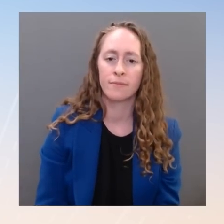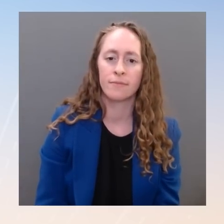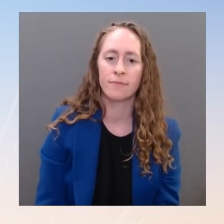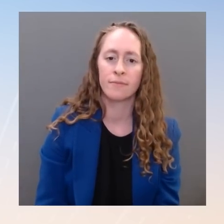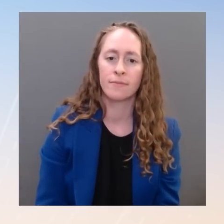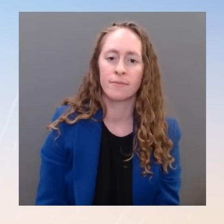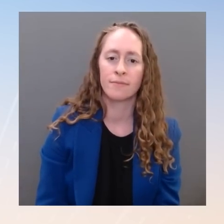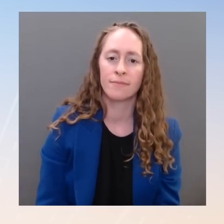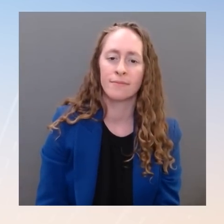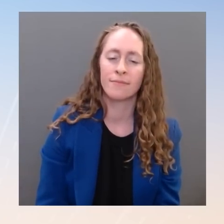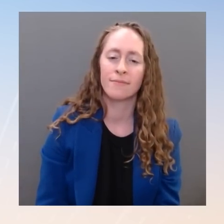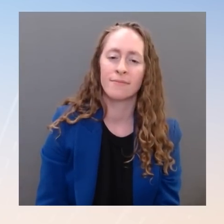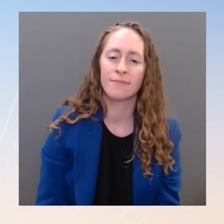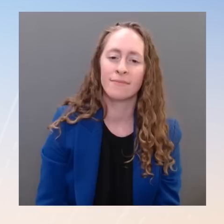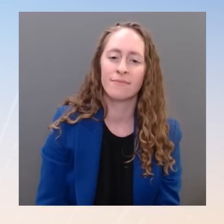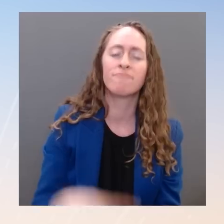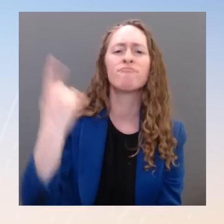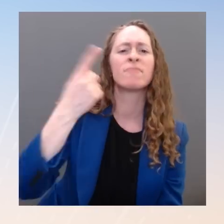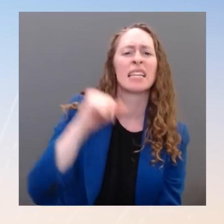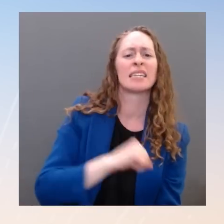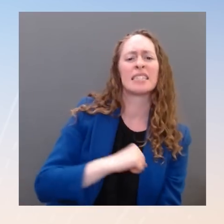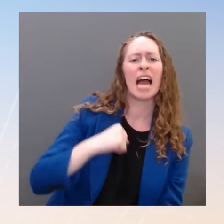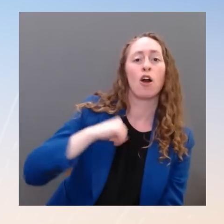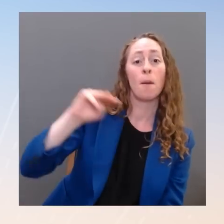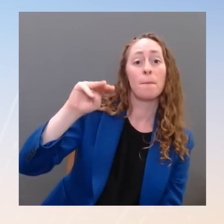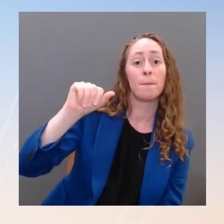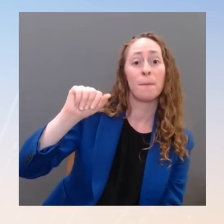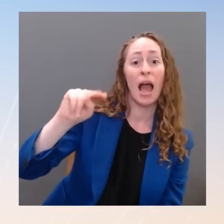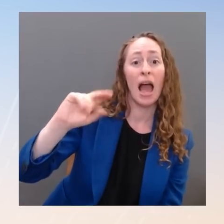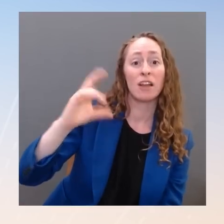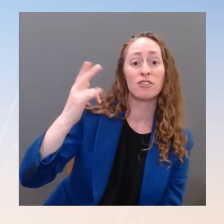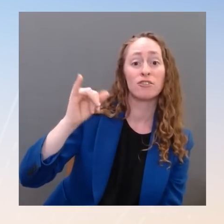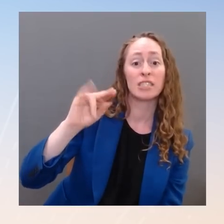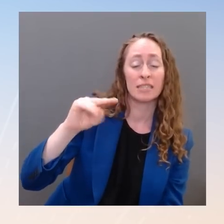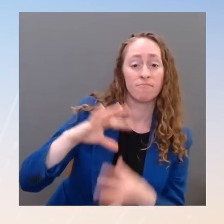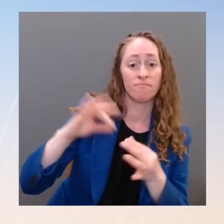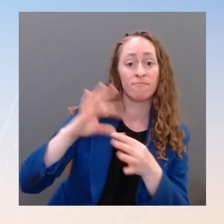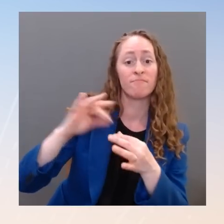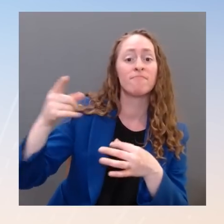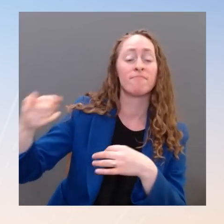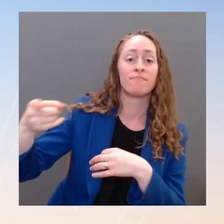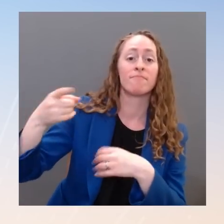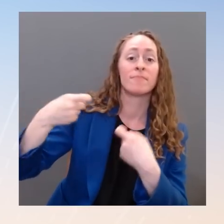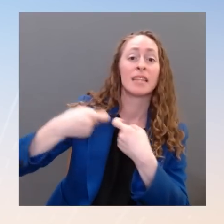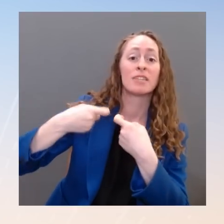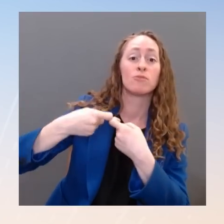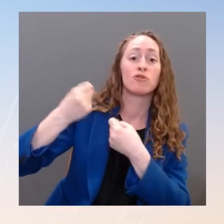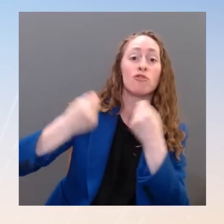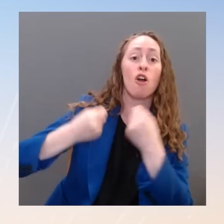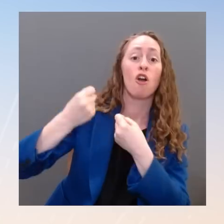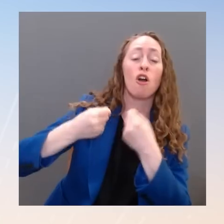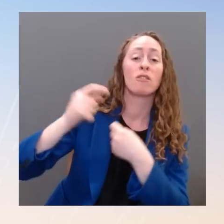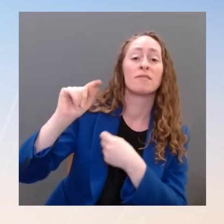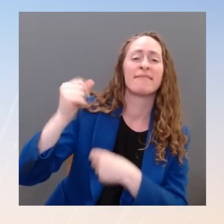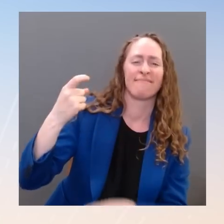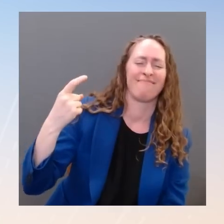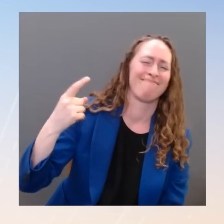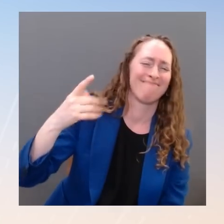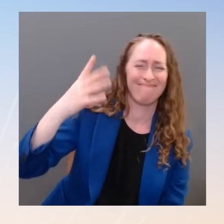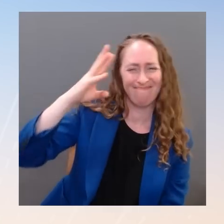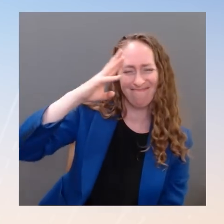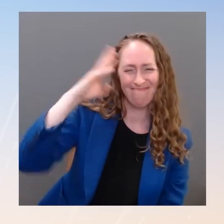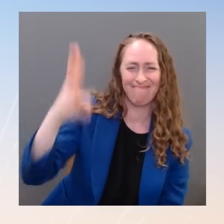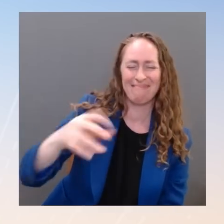thinks the electric vehicle tax credit, quote, makes no sense. And I'm wondering what your reaction to that is and whether you think that further complicates